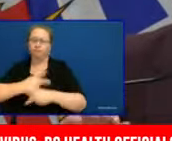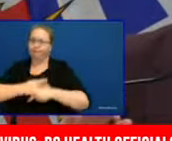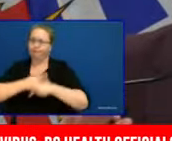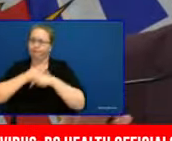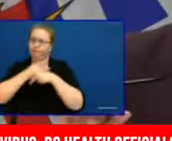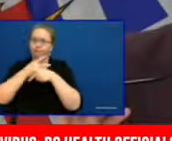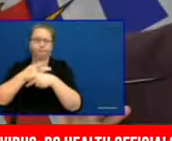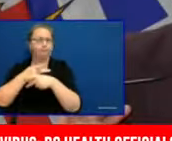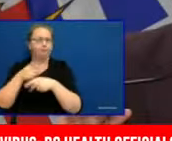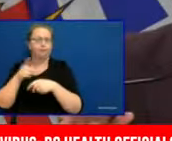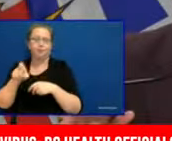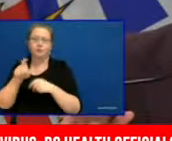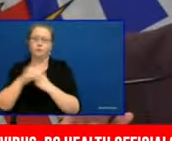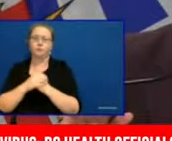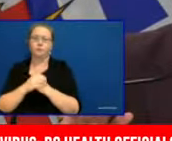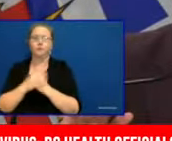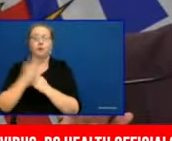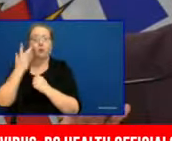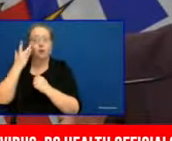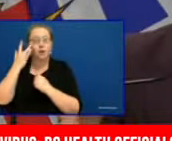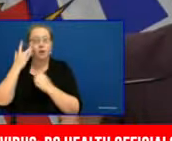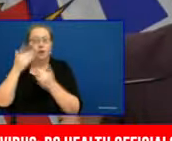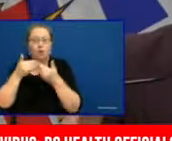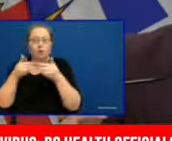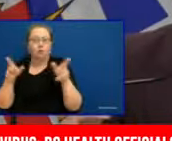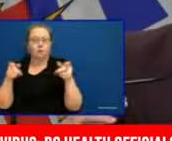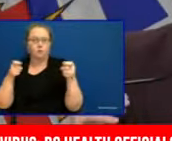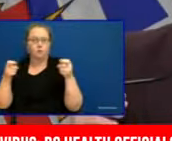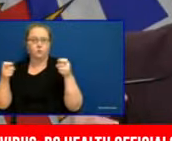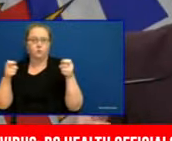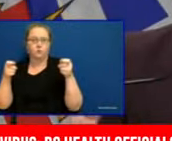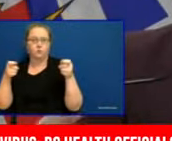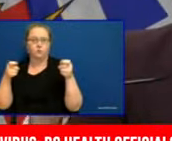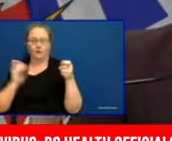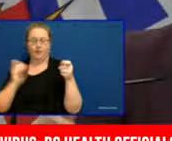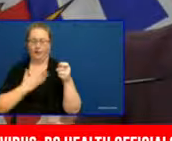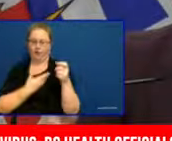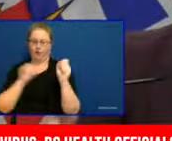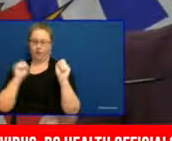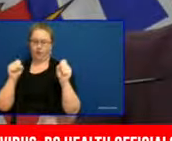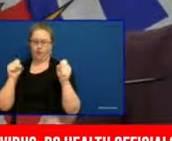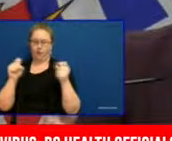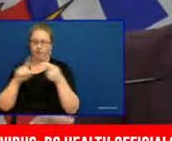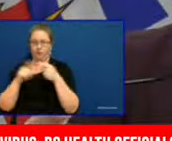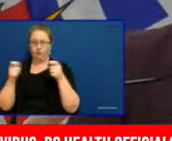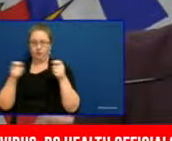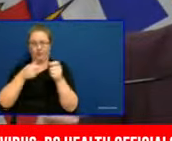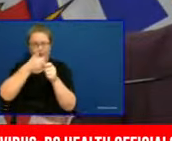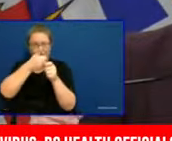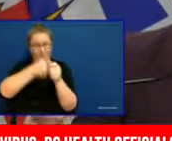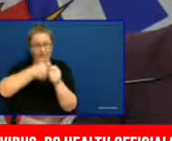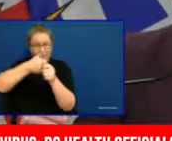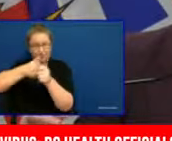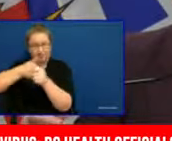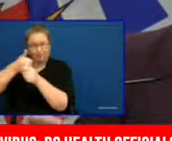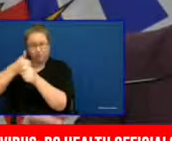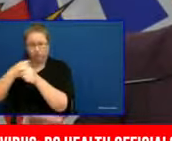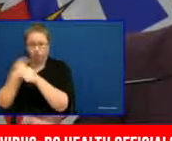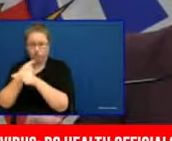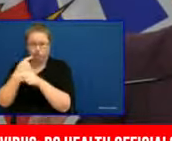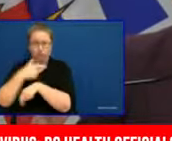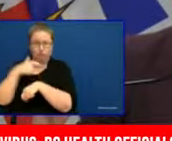additional measures because we're starting to lose control of our ability to manage every